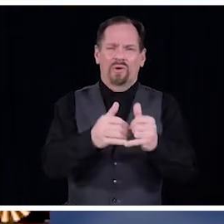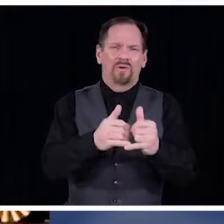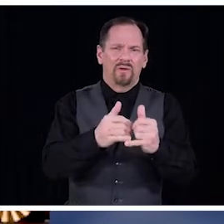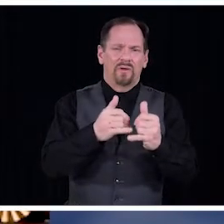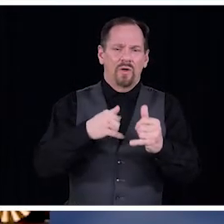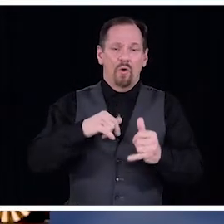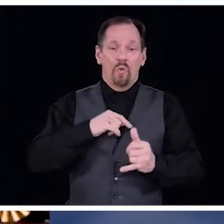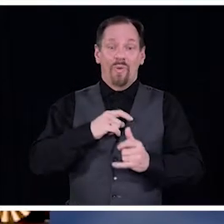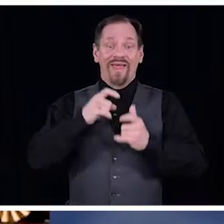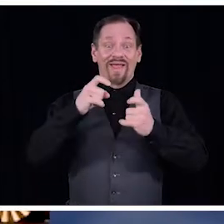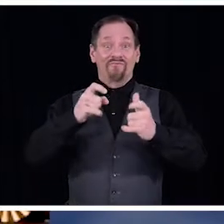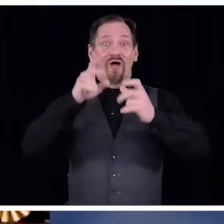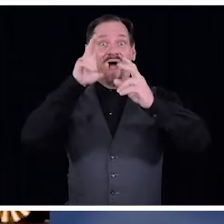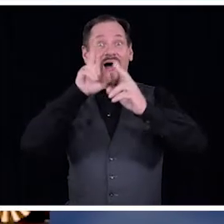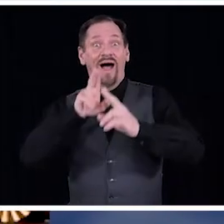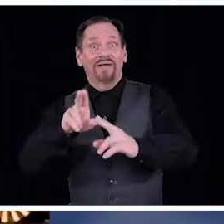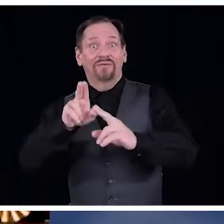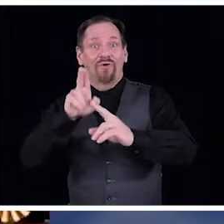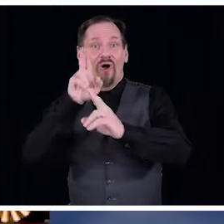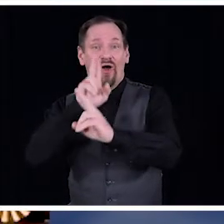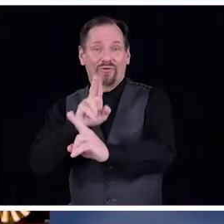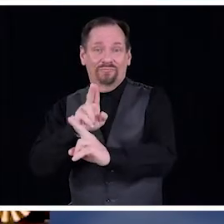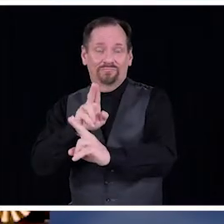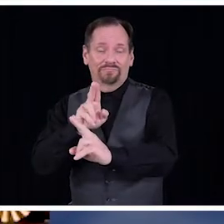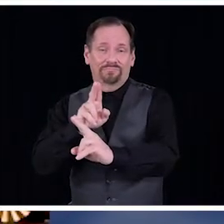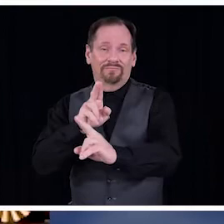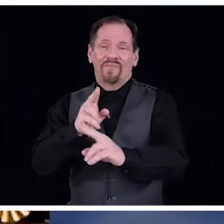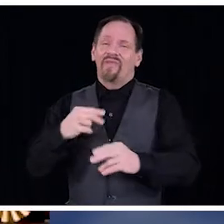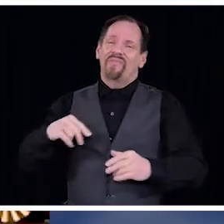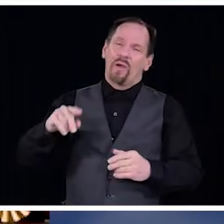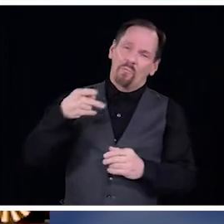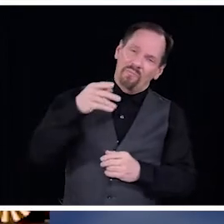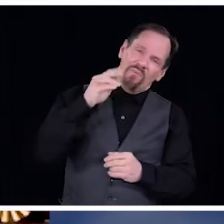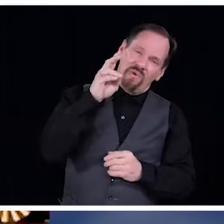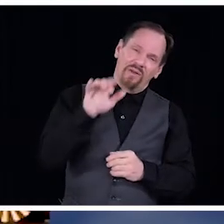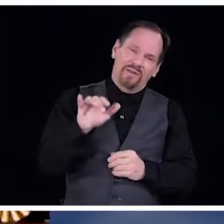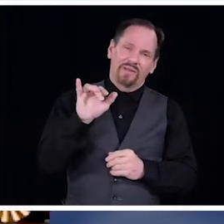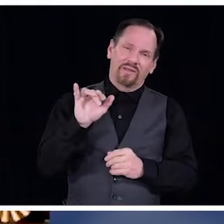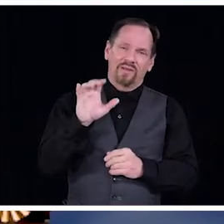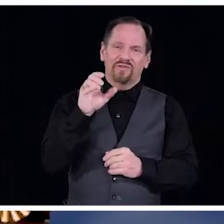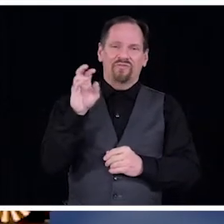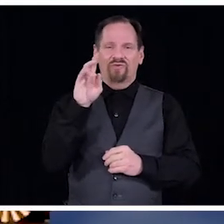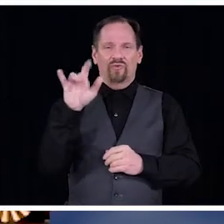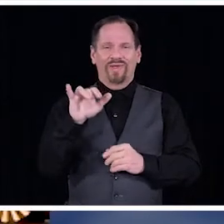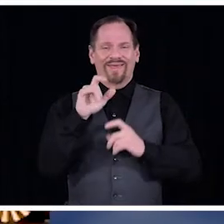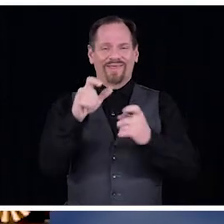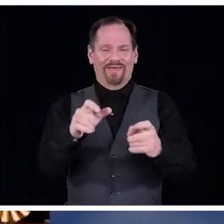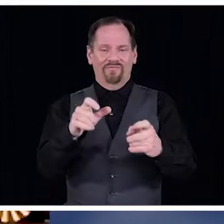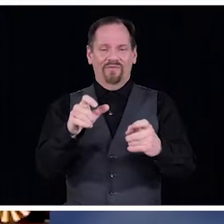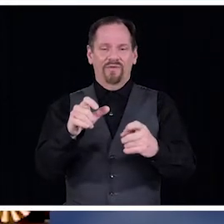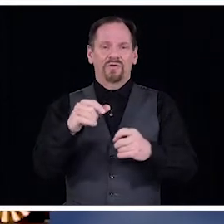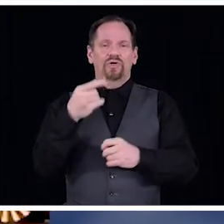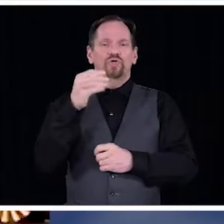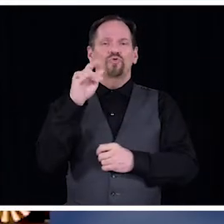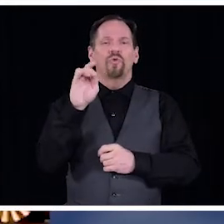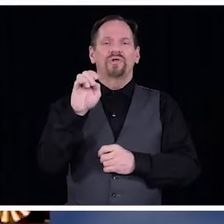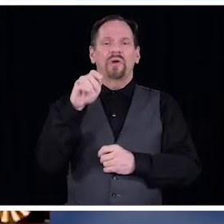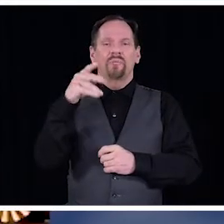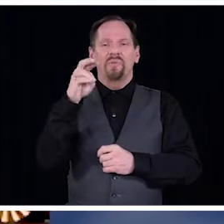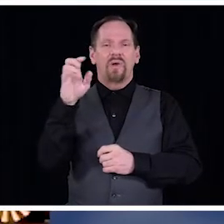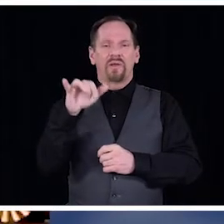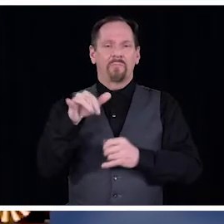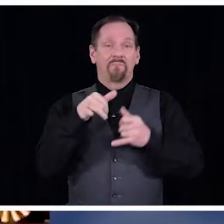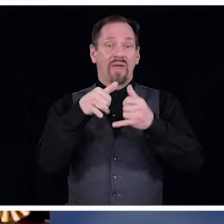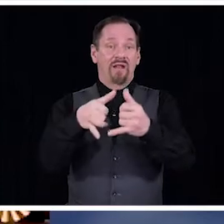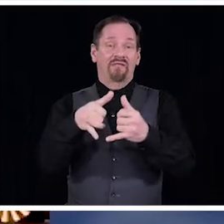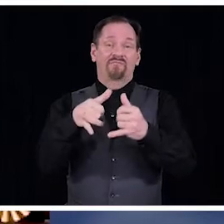honor conferred by the Peabody Institute of the Johns Hopkins University, the George Peabody Medal for Outstanding